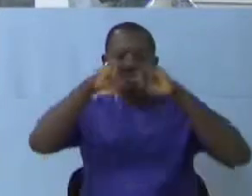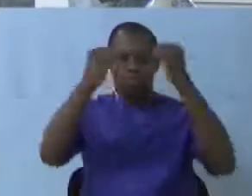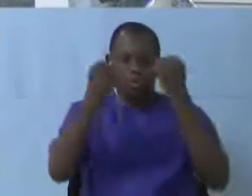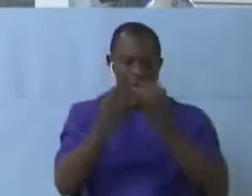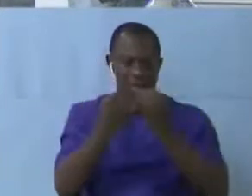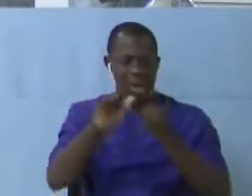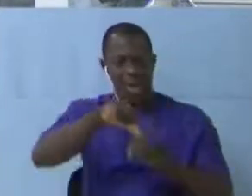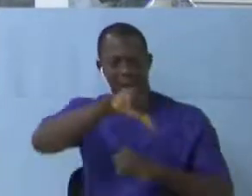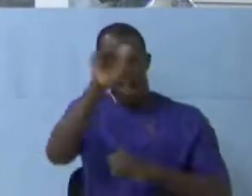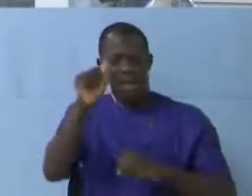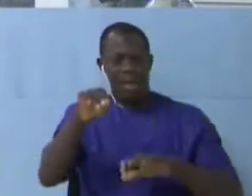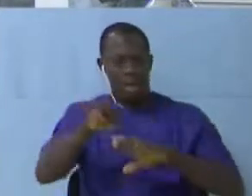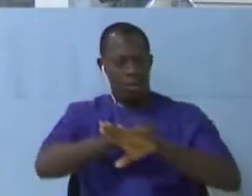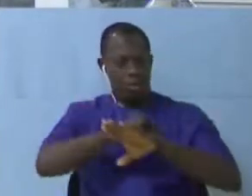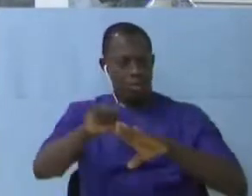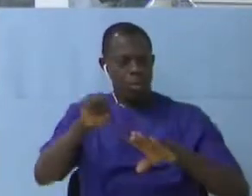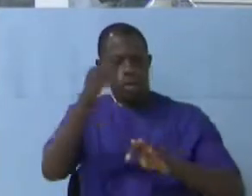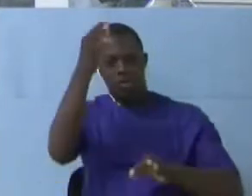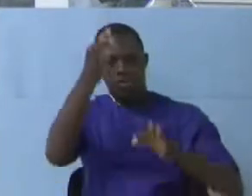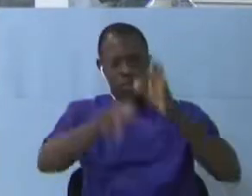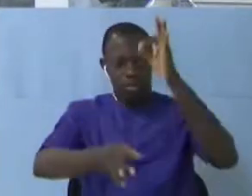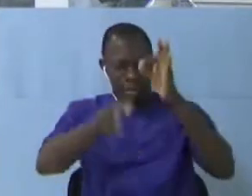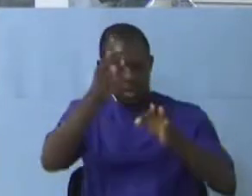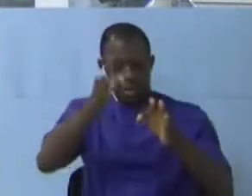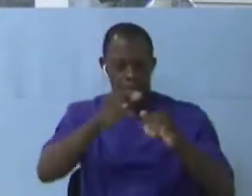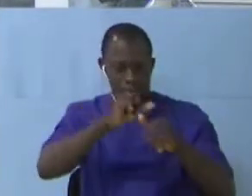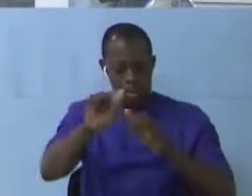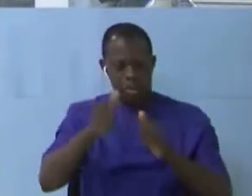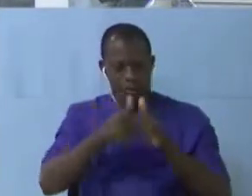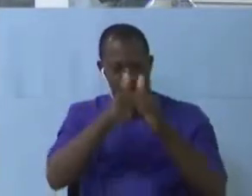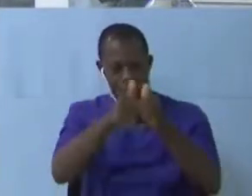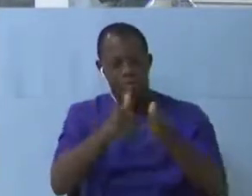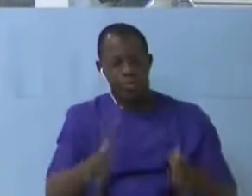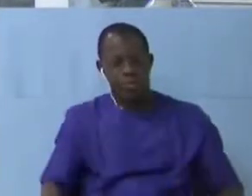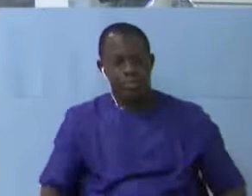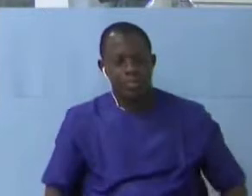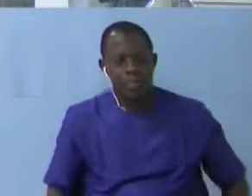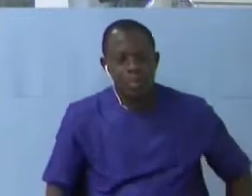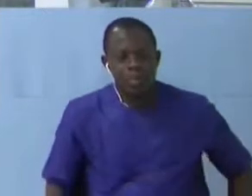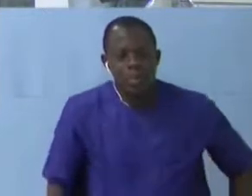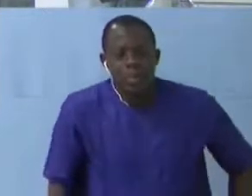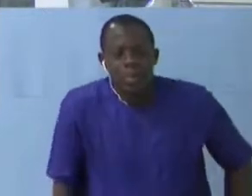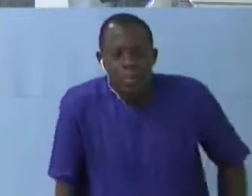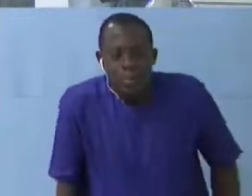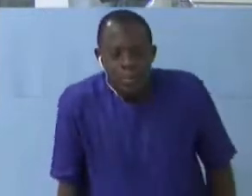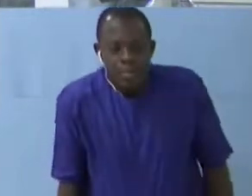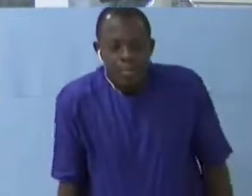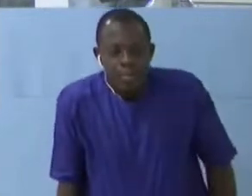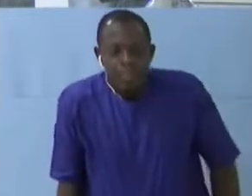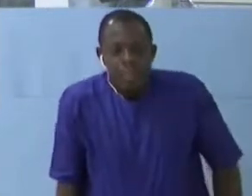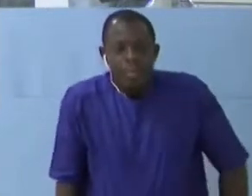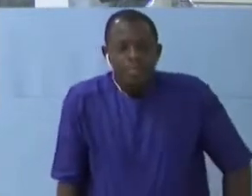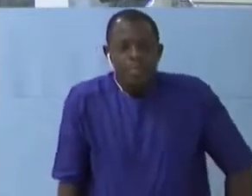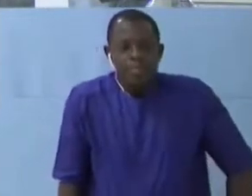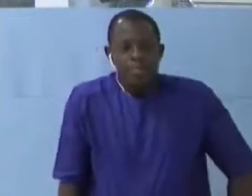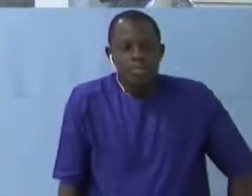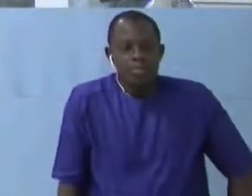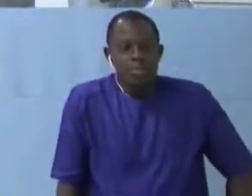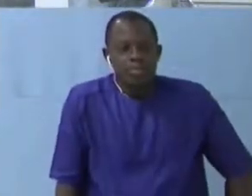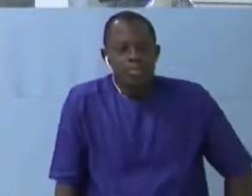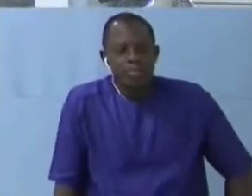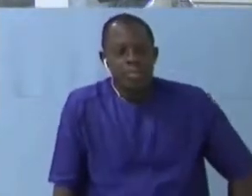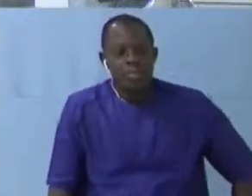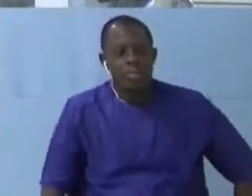ñi boole sax si nguur gi ñuy doxal nag li nga xam mooy social. Economic justice. Social economic justice.